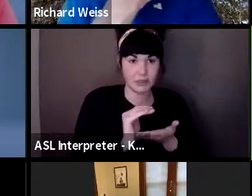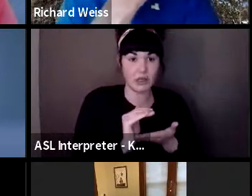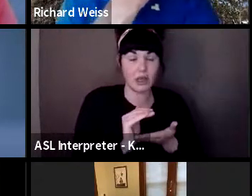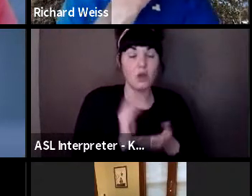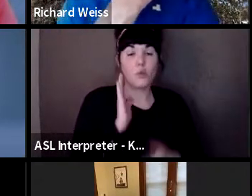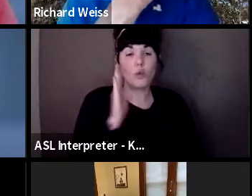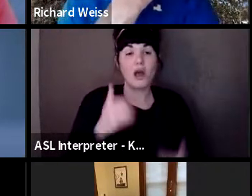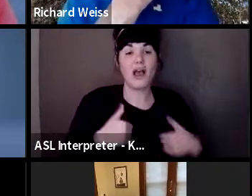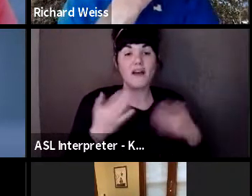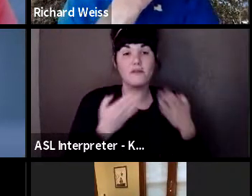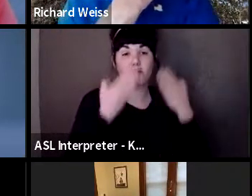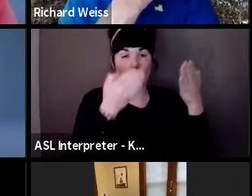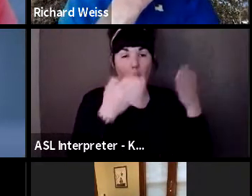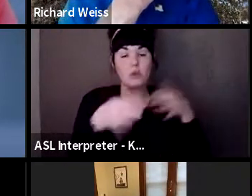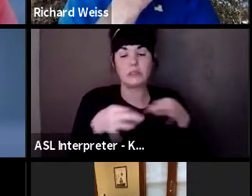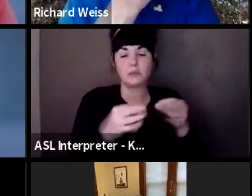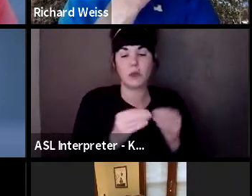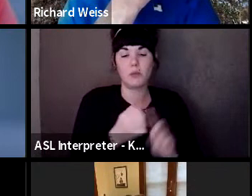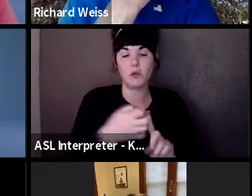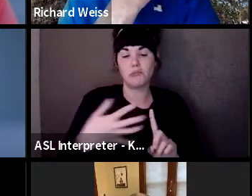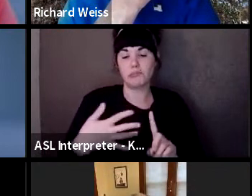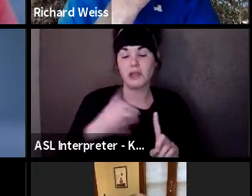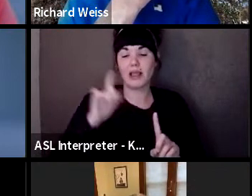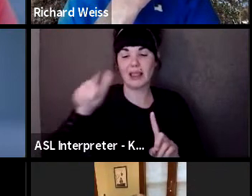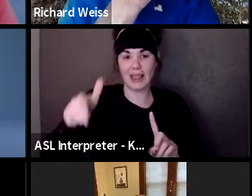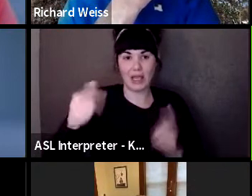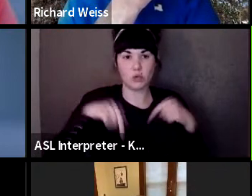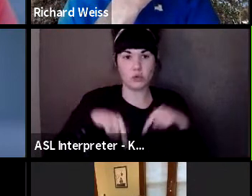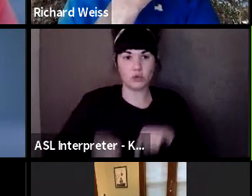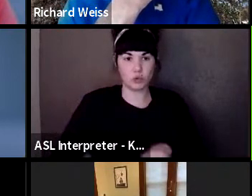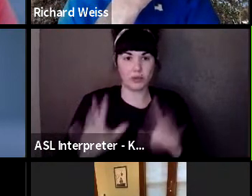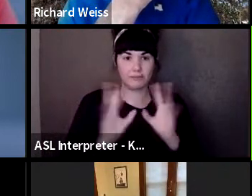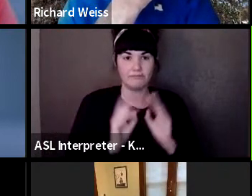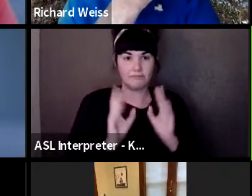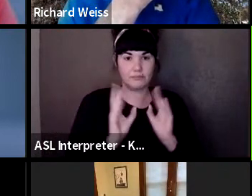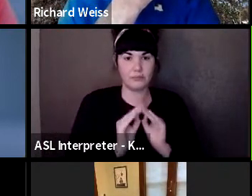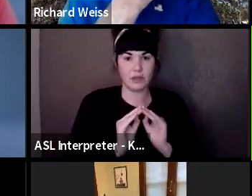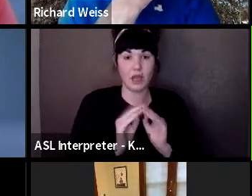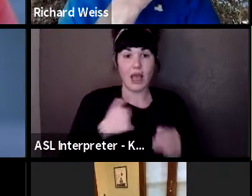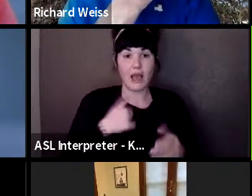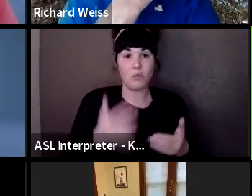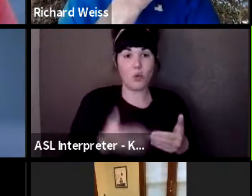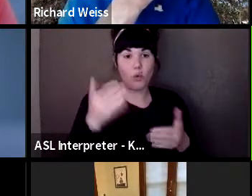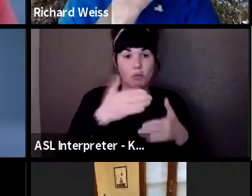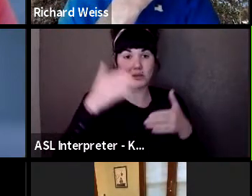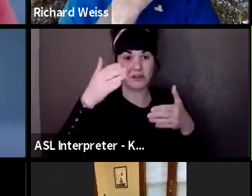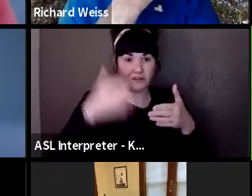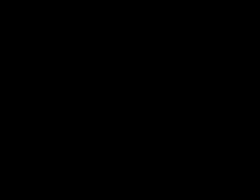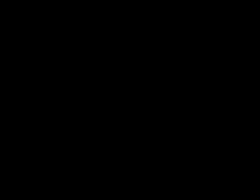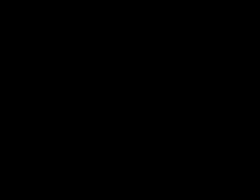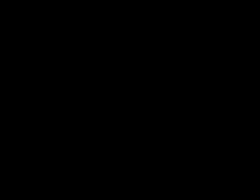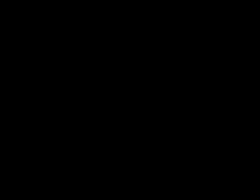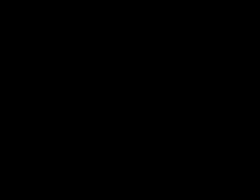in this presentation. I am almost finished, and I want to get back to my shared